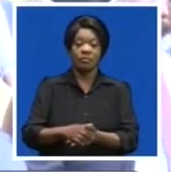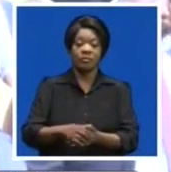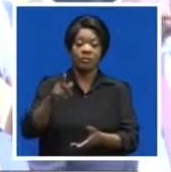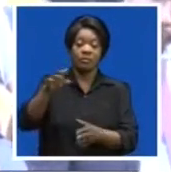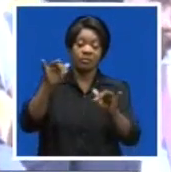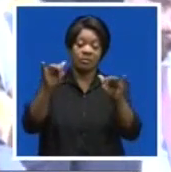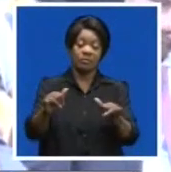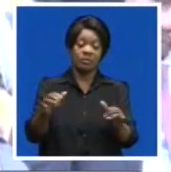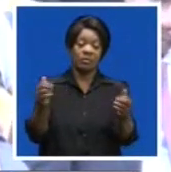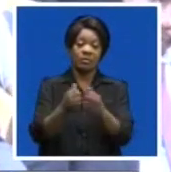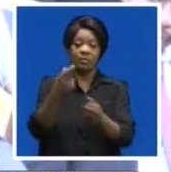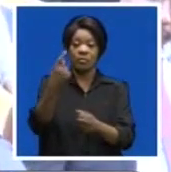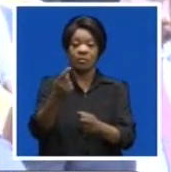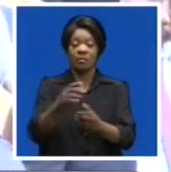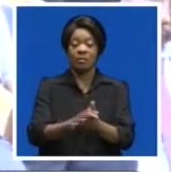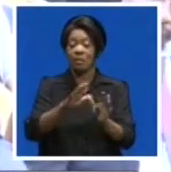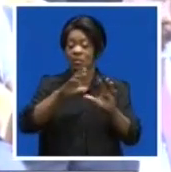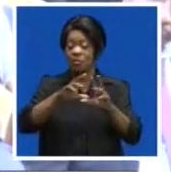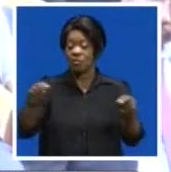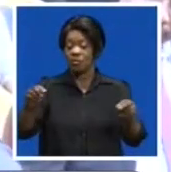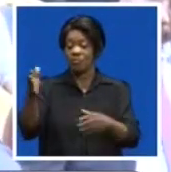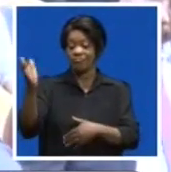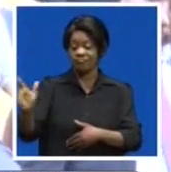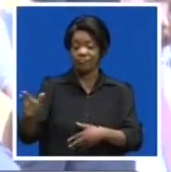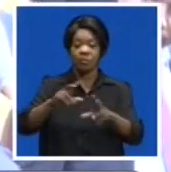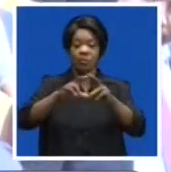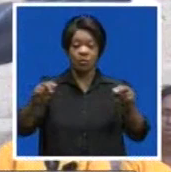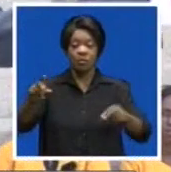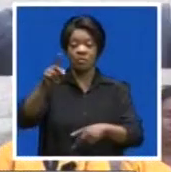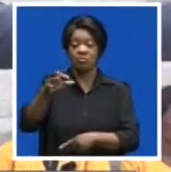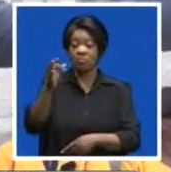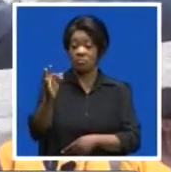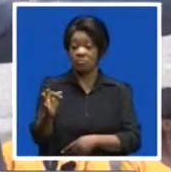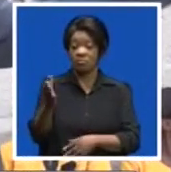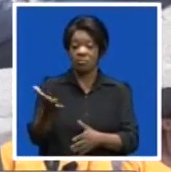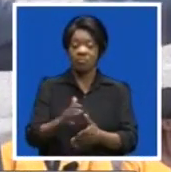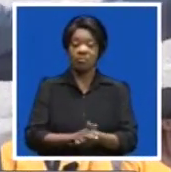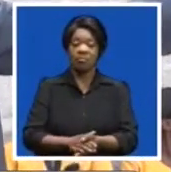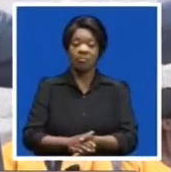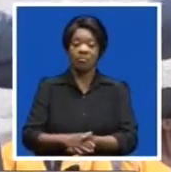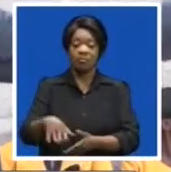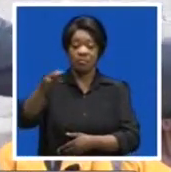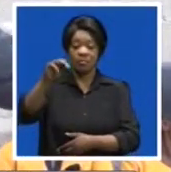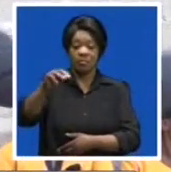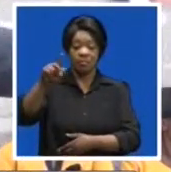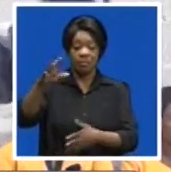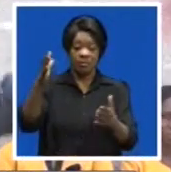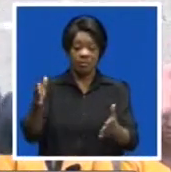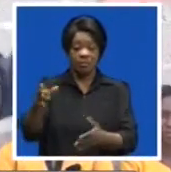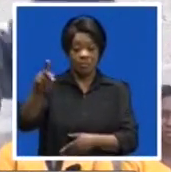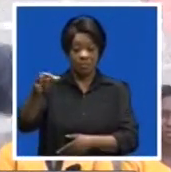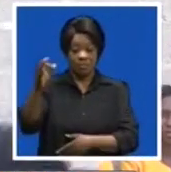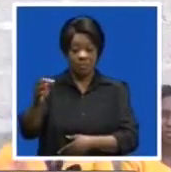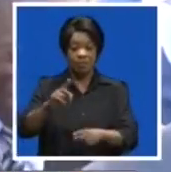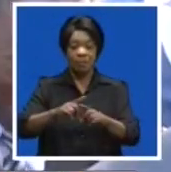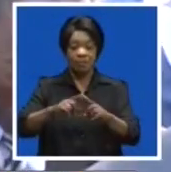There is no PF here. There is no UPND here. He is a member of Central Committee of the PF, but he is one